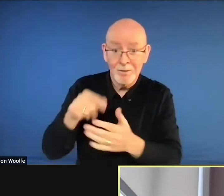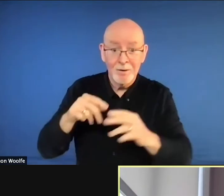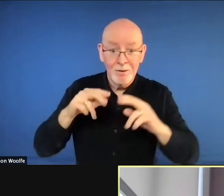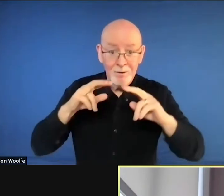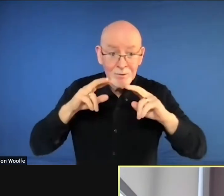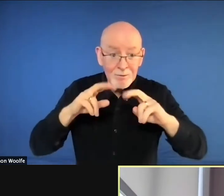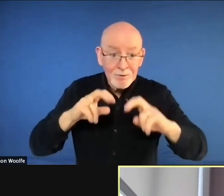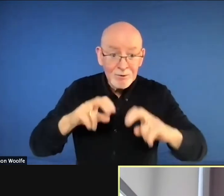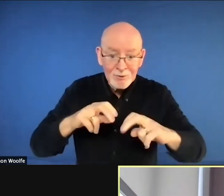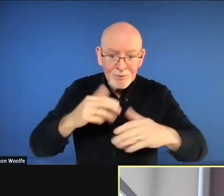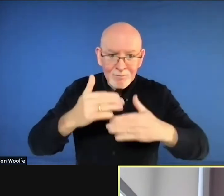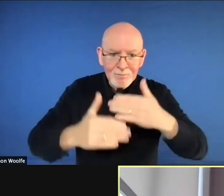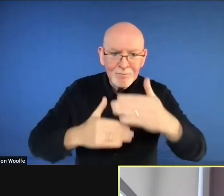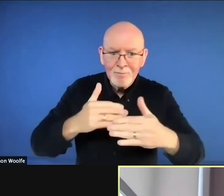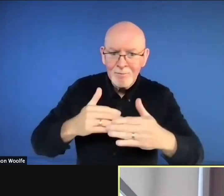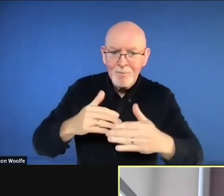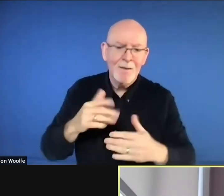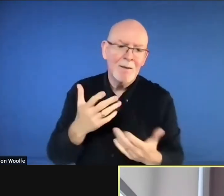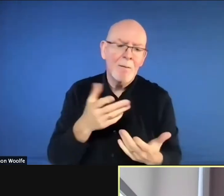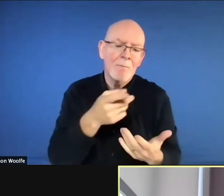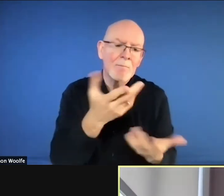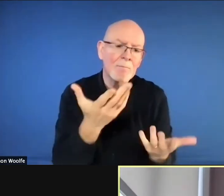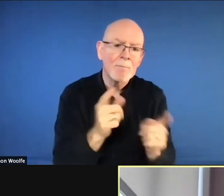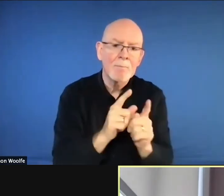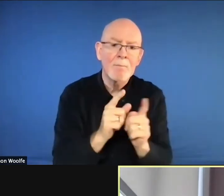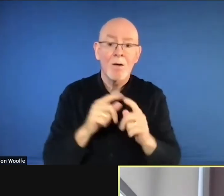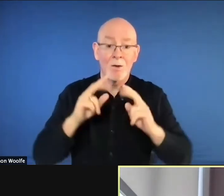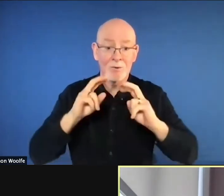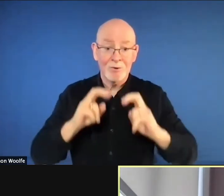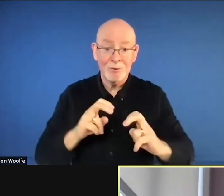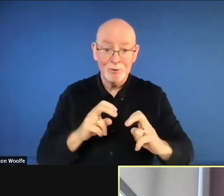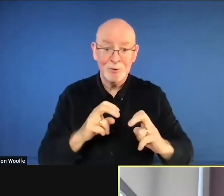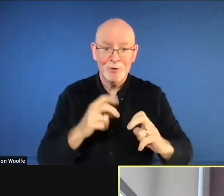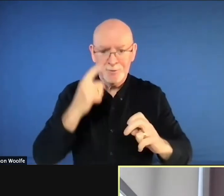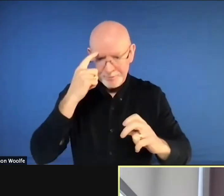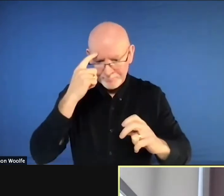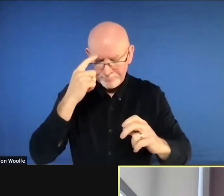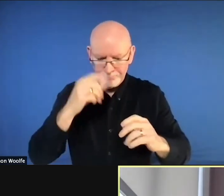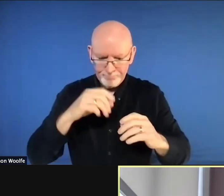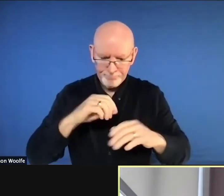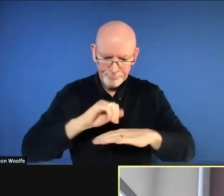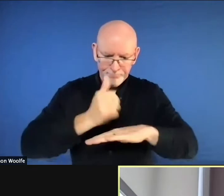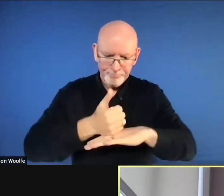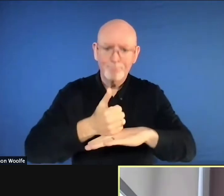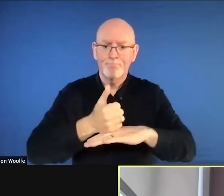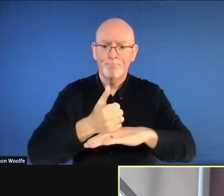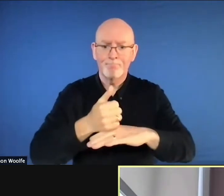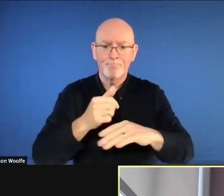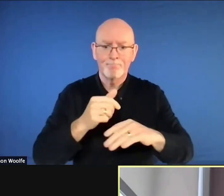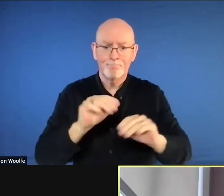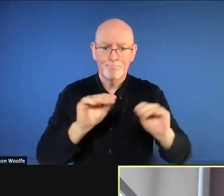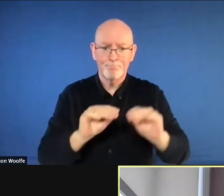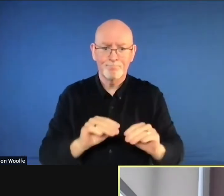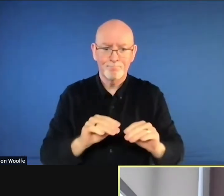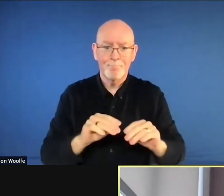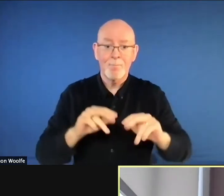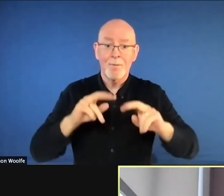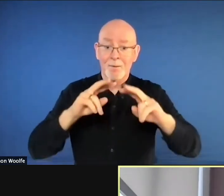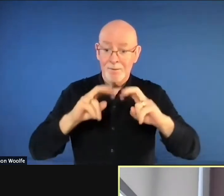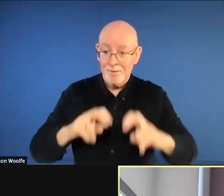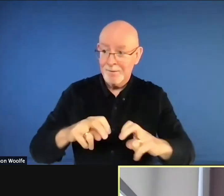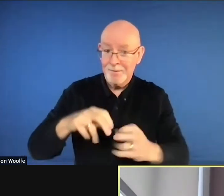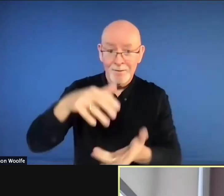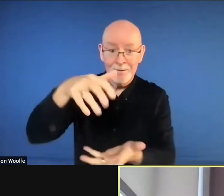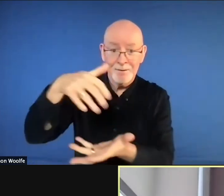process is inclusive and reflect the concerns, as well as questions of the displaced